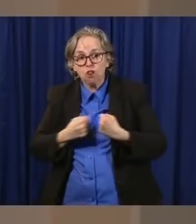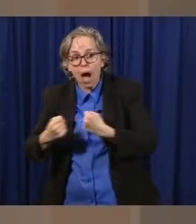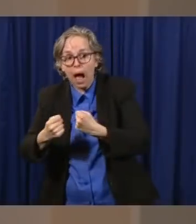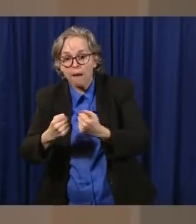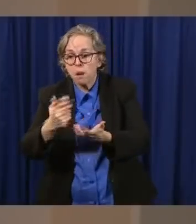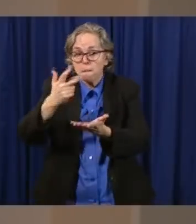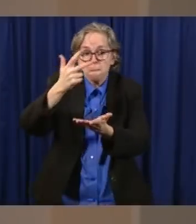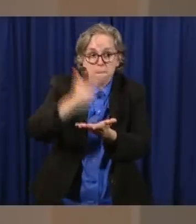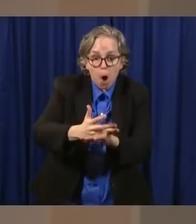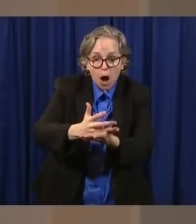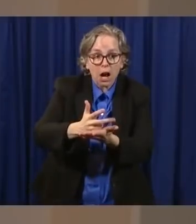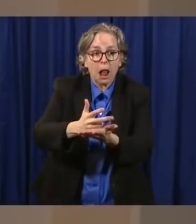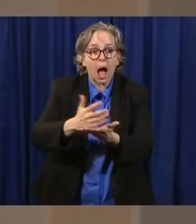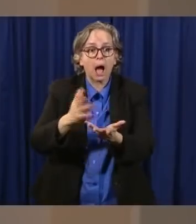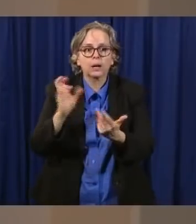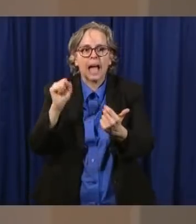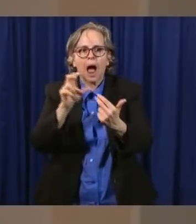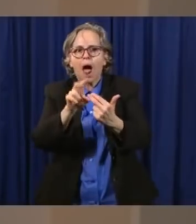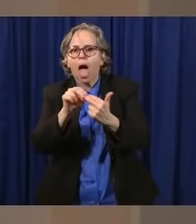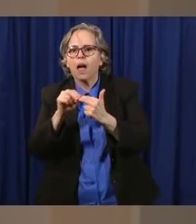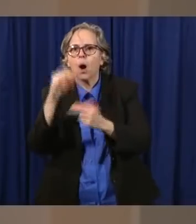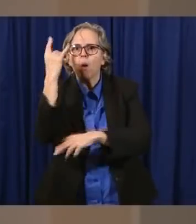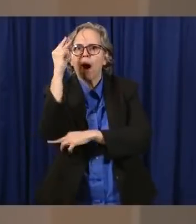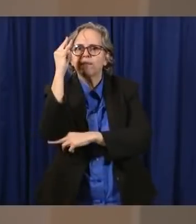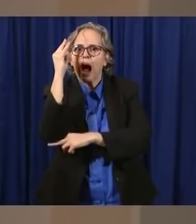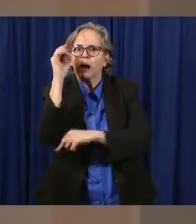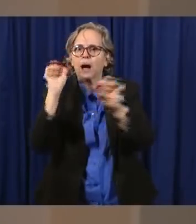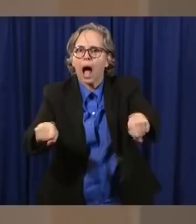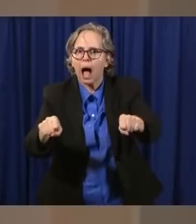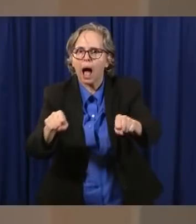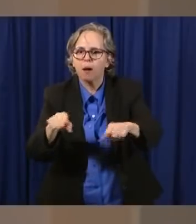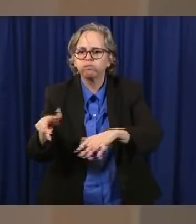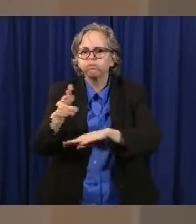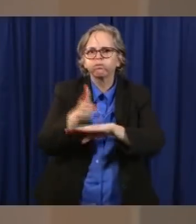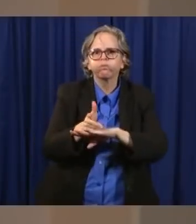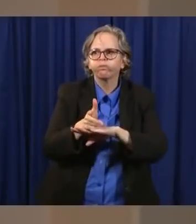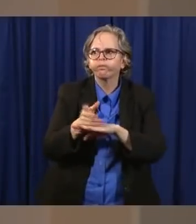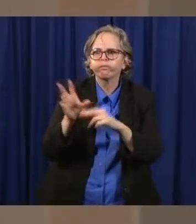important thing for everyone to remember. Now,